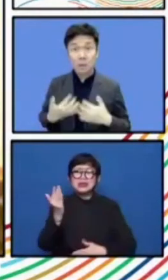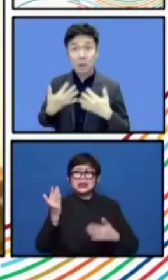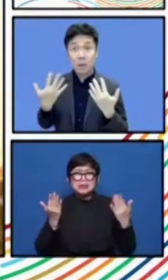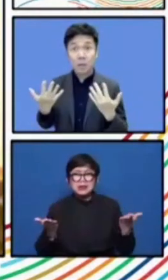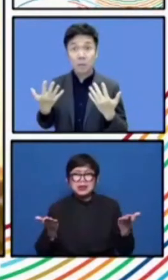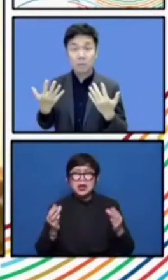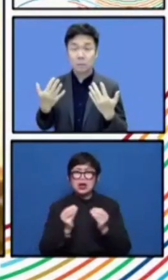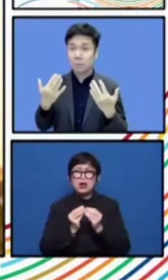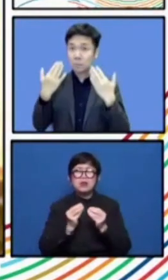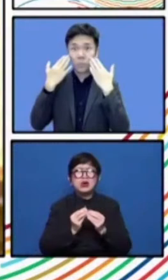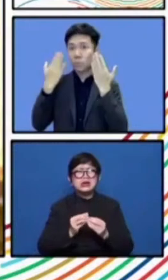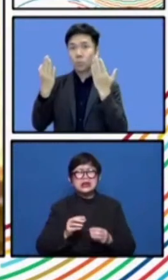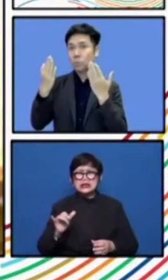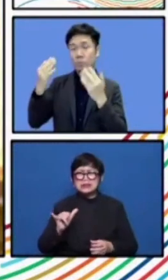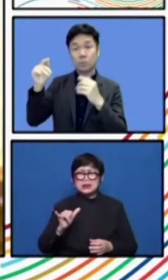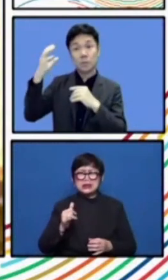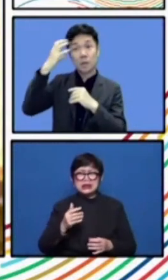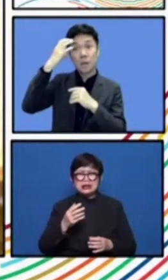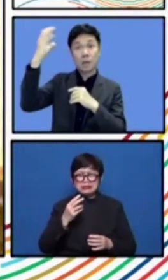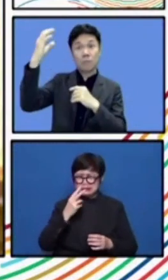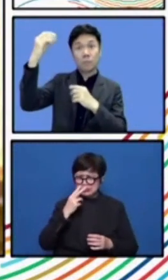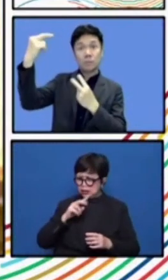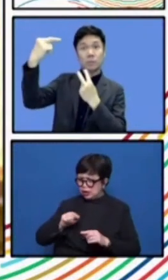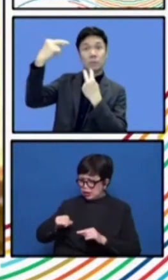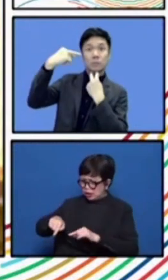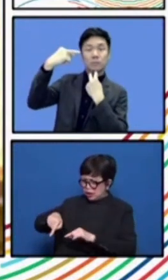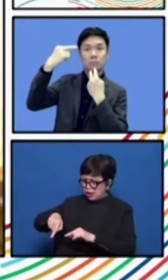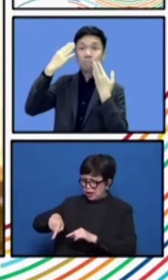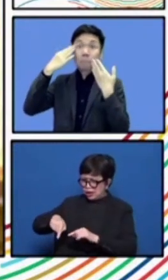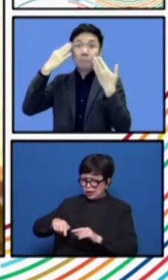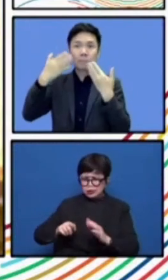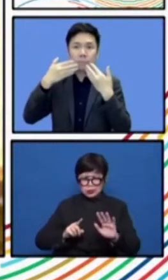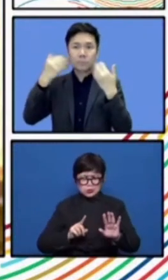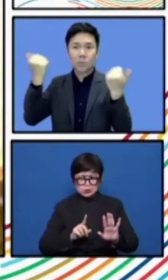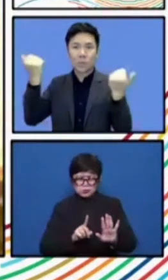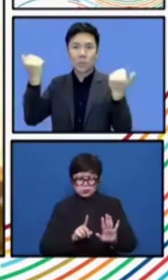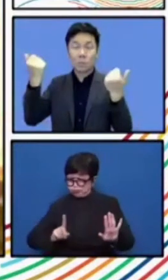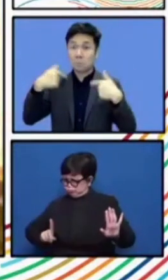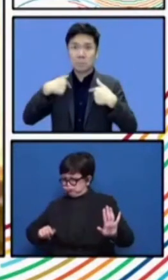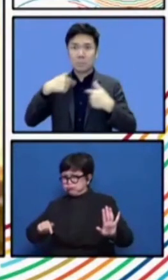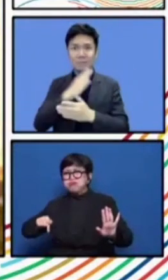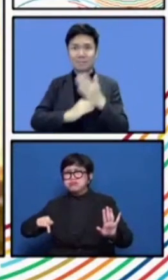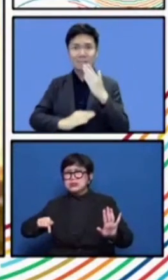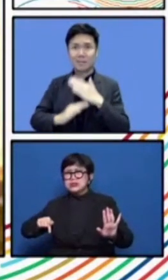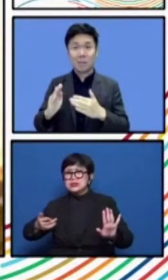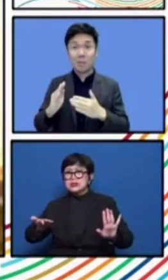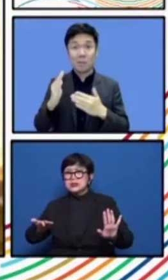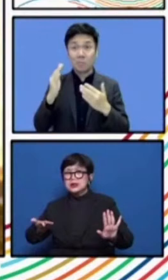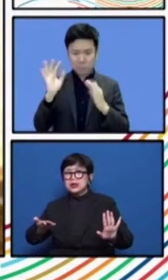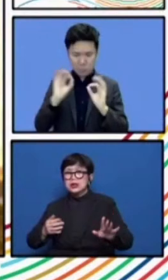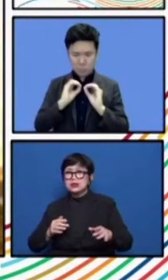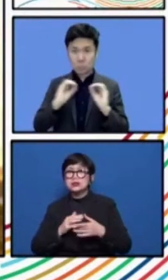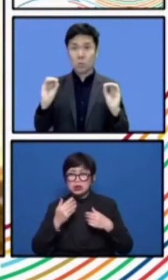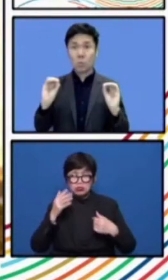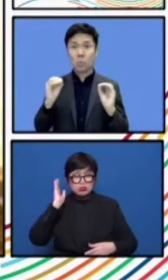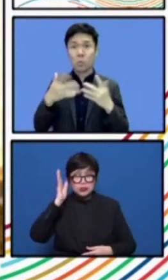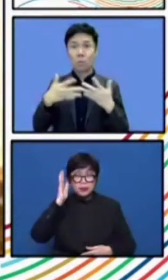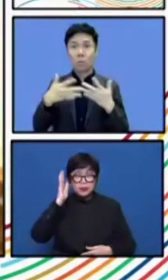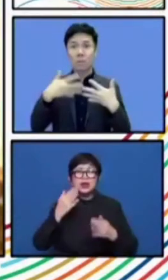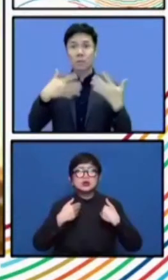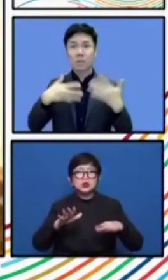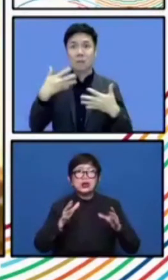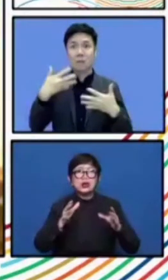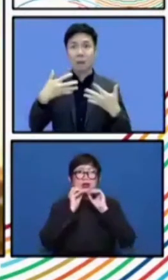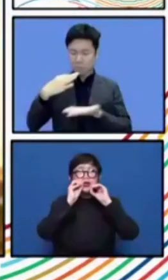and Untouchables the panelists do bring a lot of important issues I retaining 16